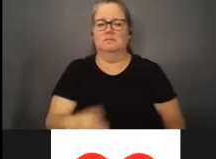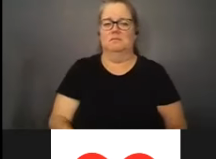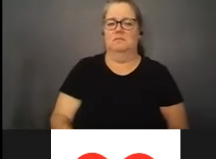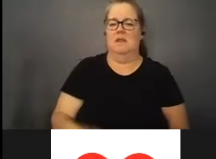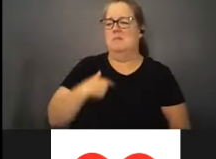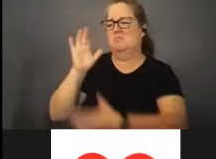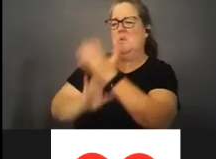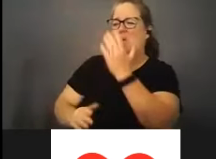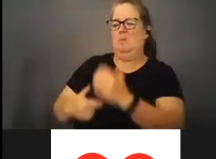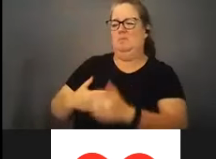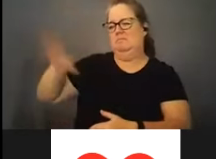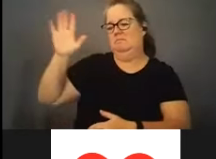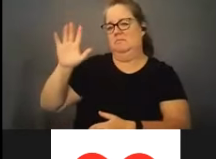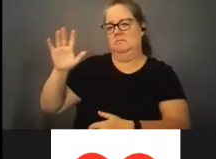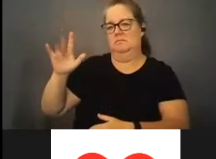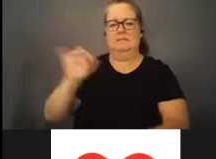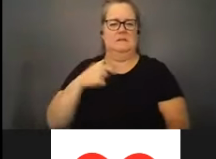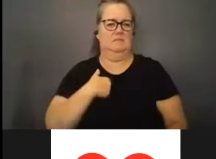office. Yeah, me too. Yeah.